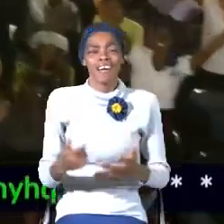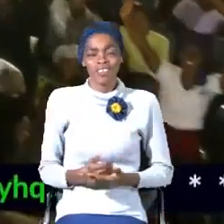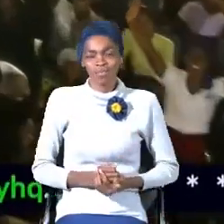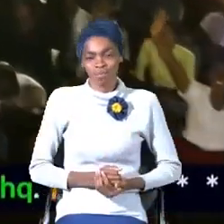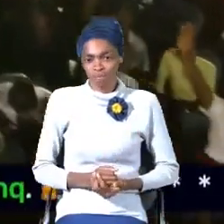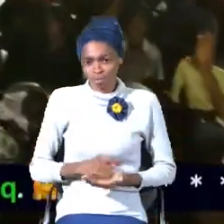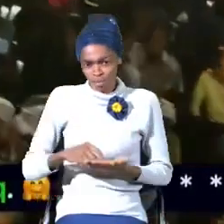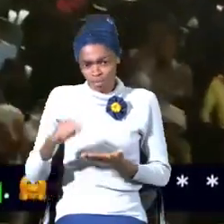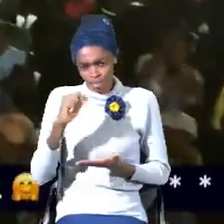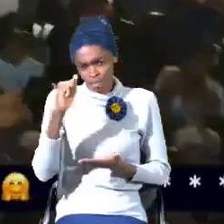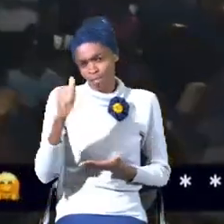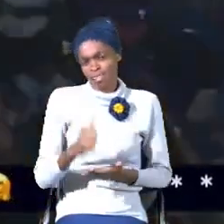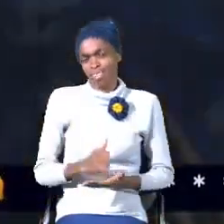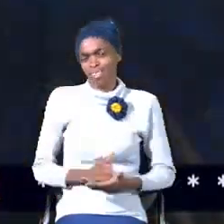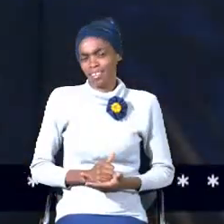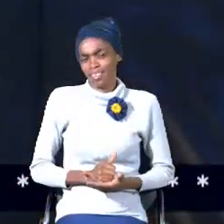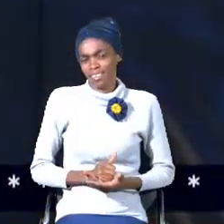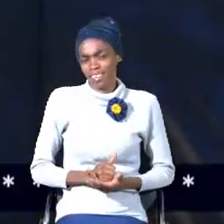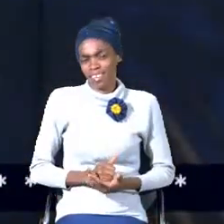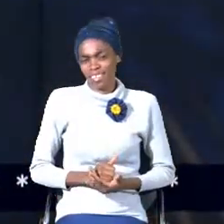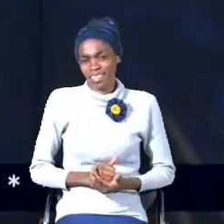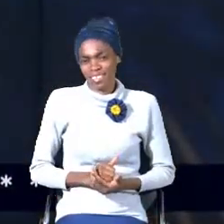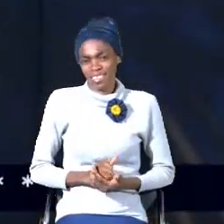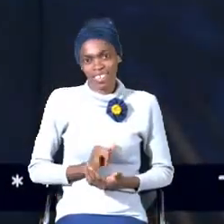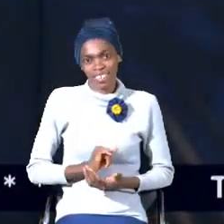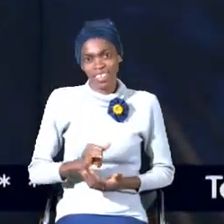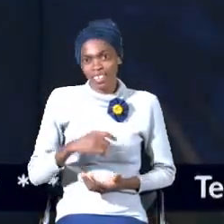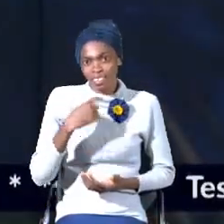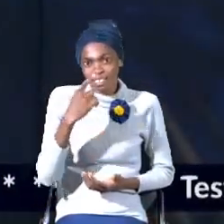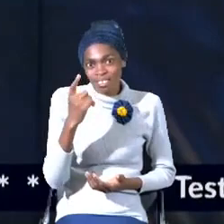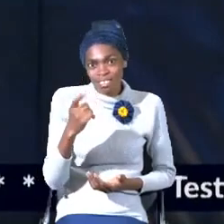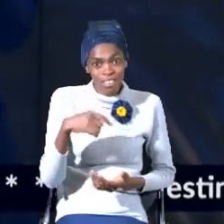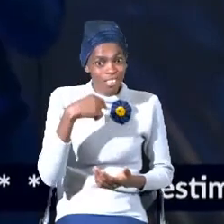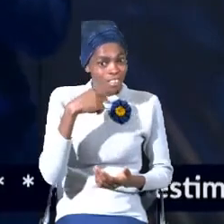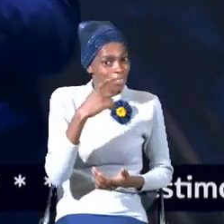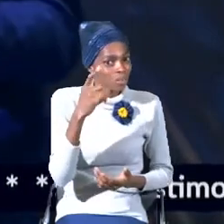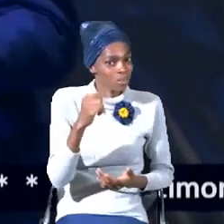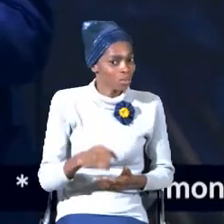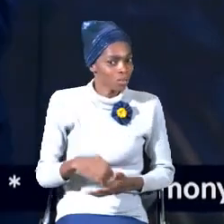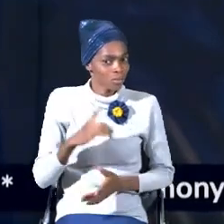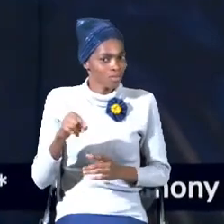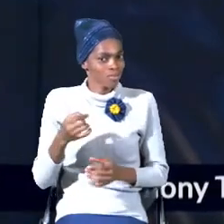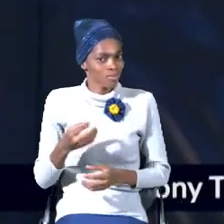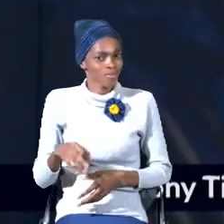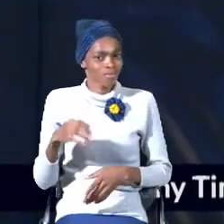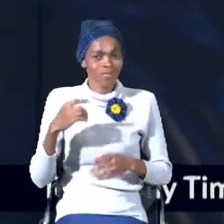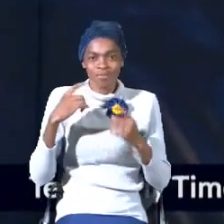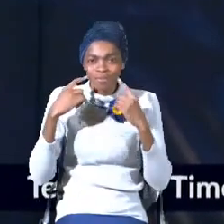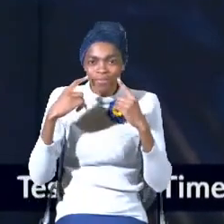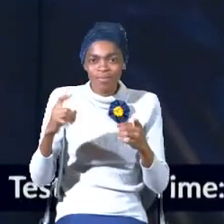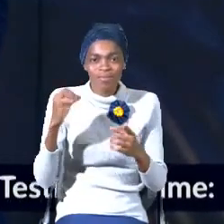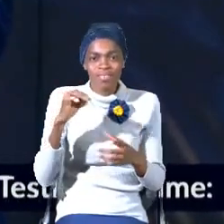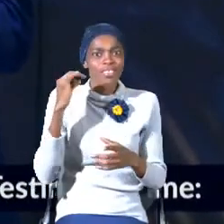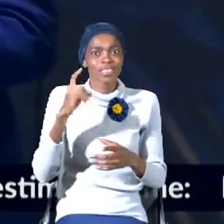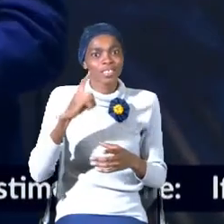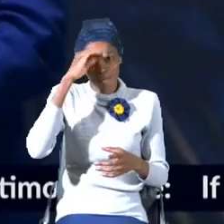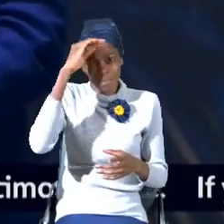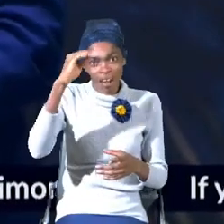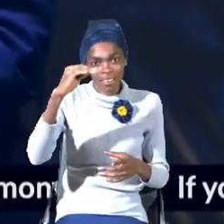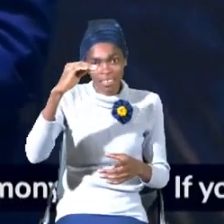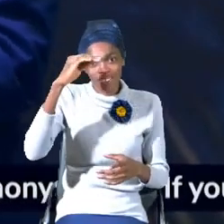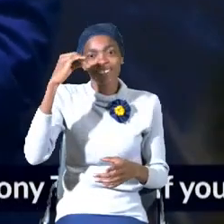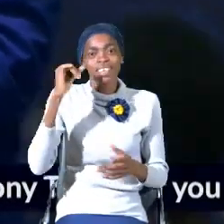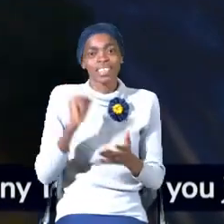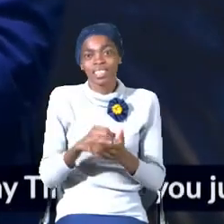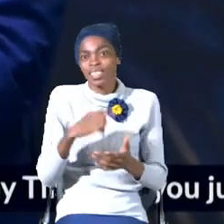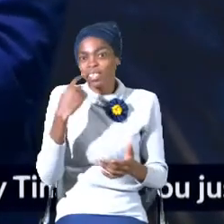yourself. Check up on yourself. I told you when I was introducing him, he's a man that speaks with power. He's a man God has